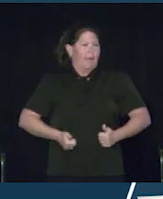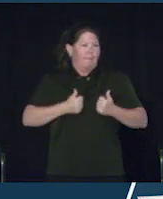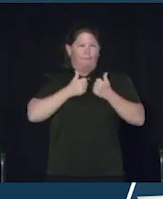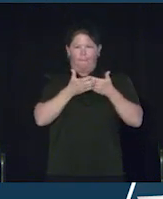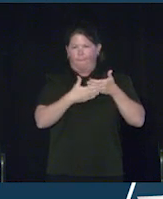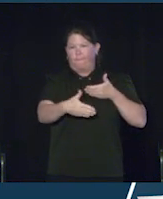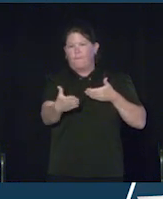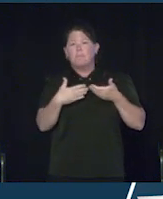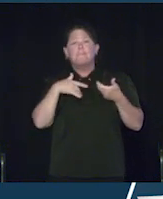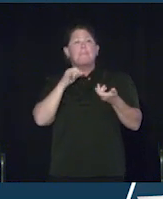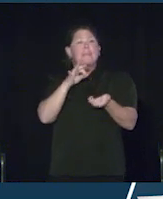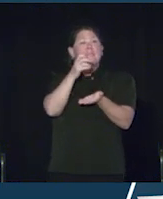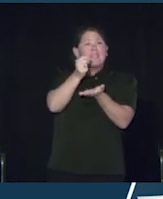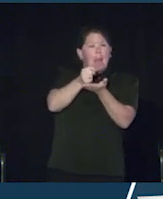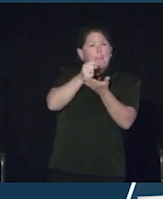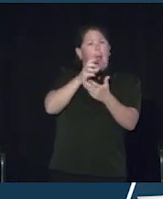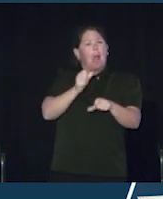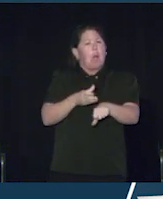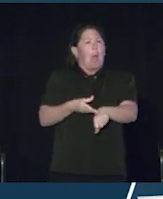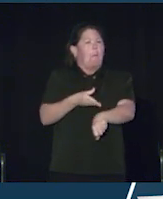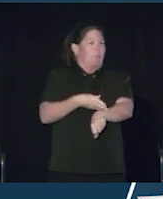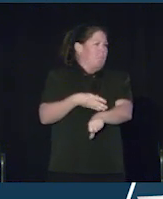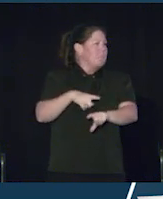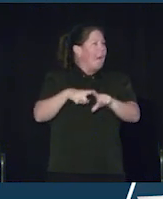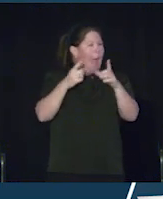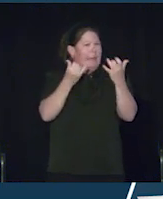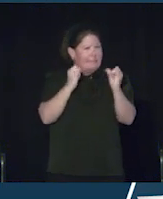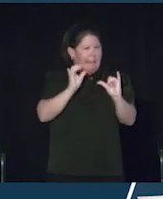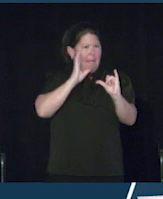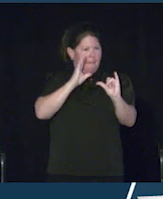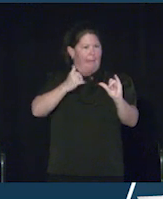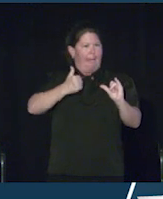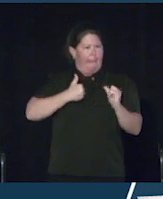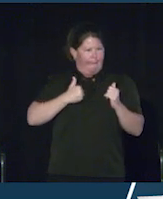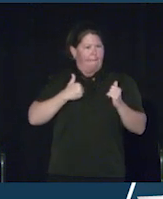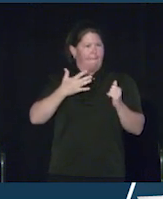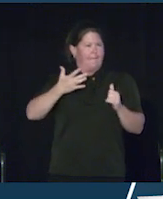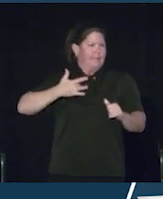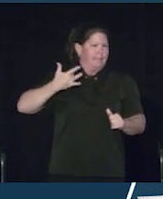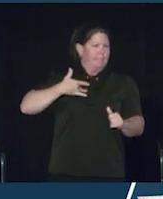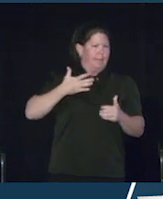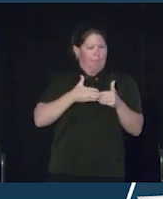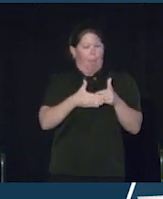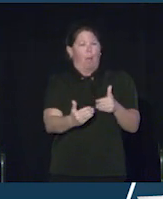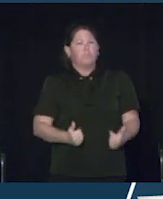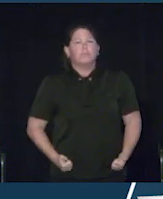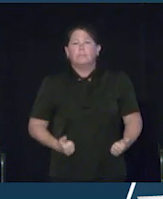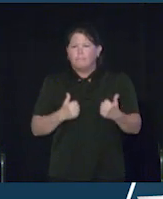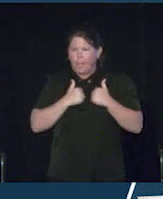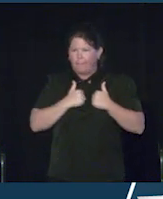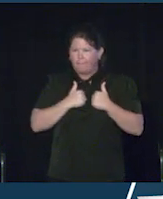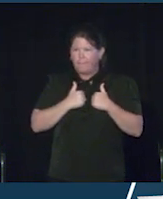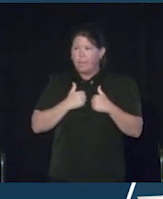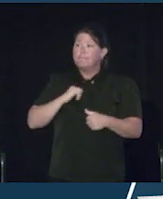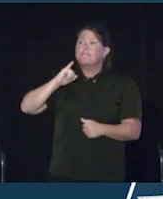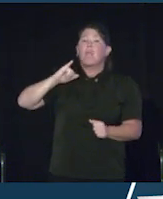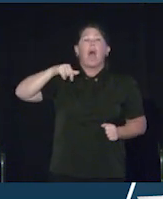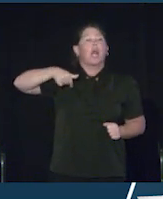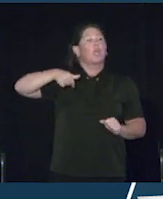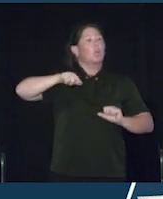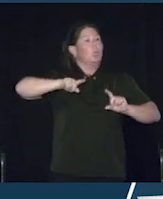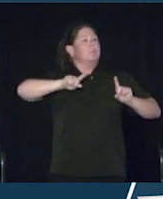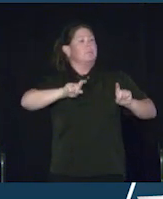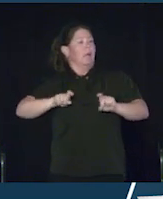going to, they could get better, but they're going to last for their entire life. Again, the IQ test, we